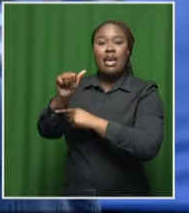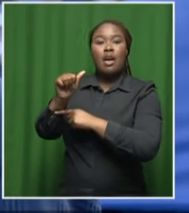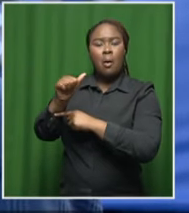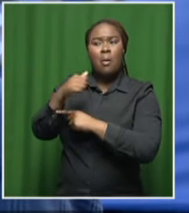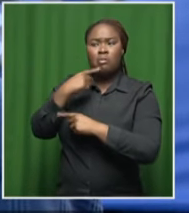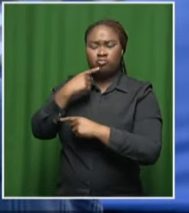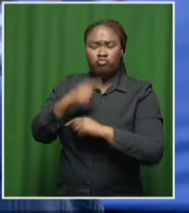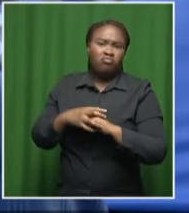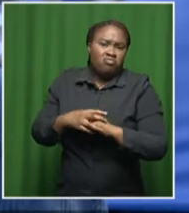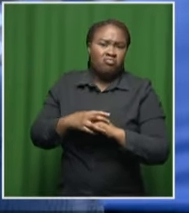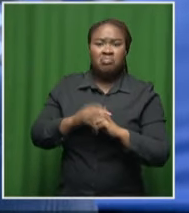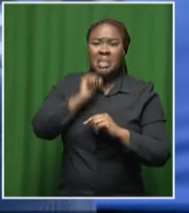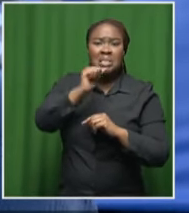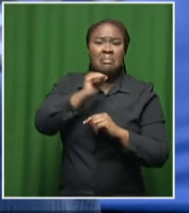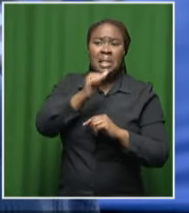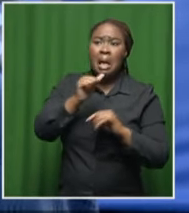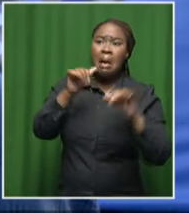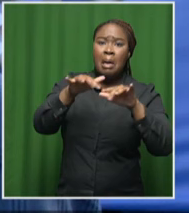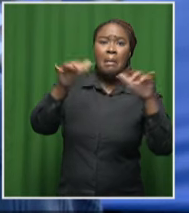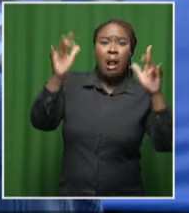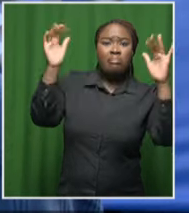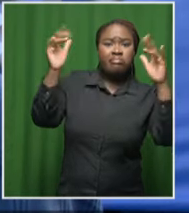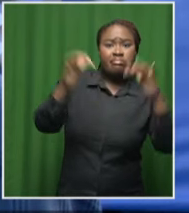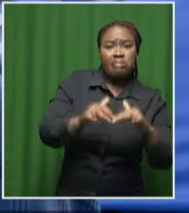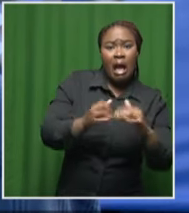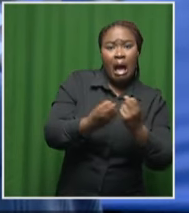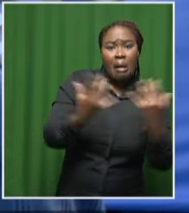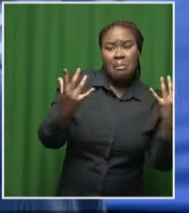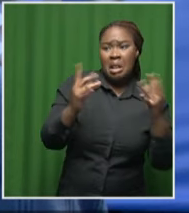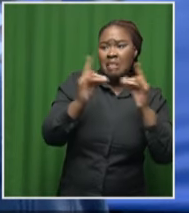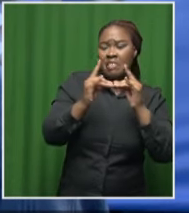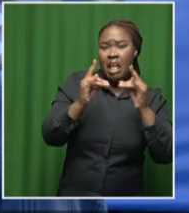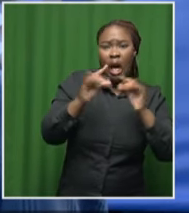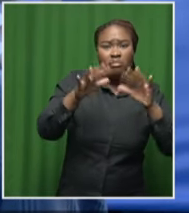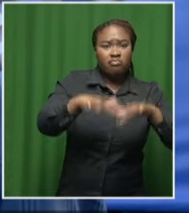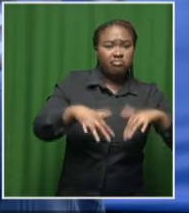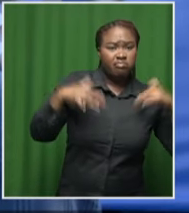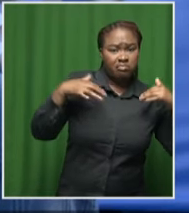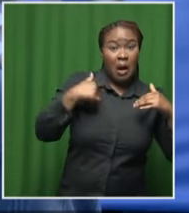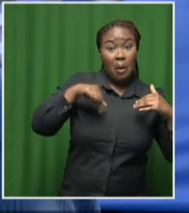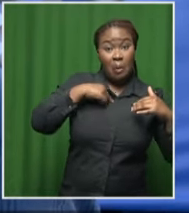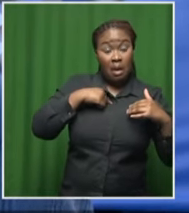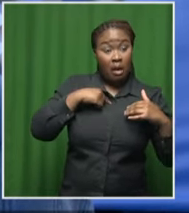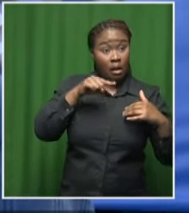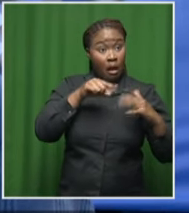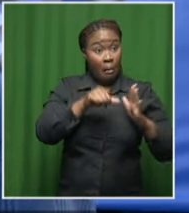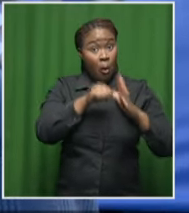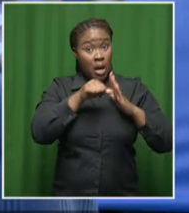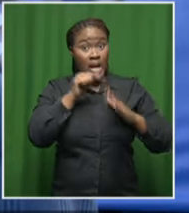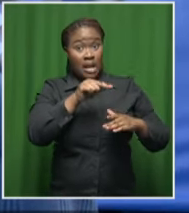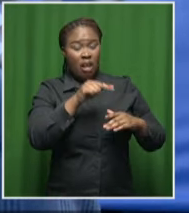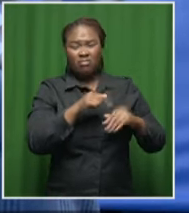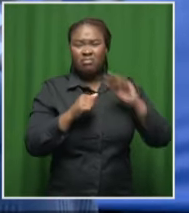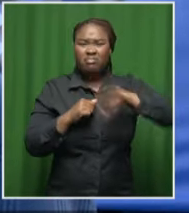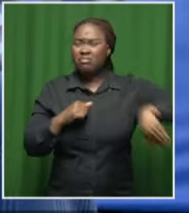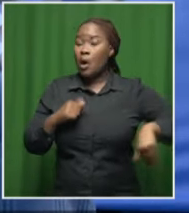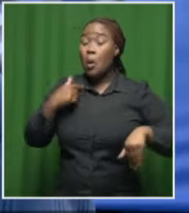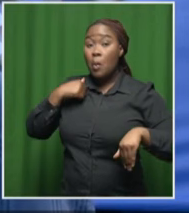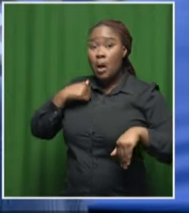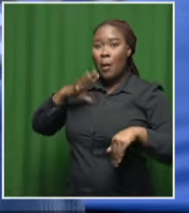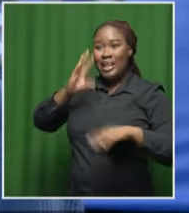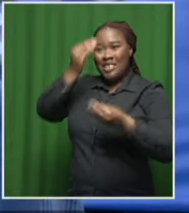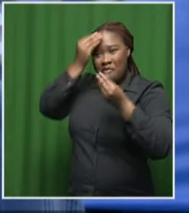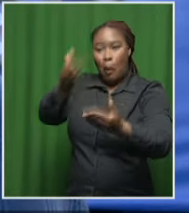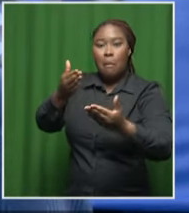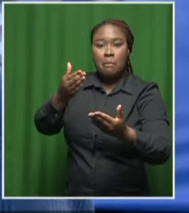not interested in the numbers. We're not interested in filling the stadia. We're interested in sending the message that the people are going